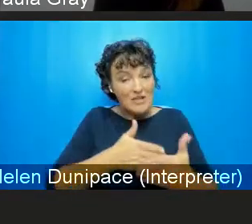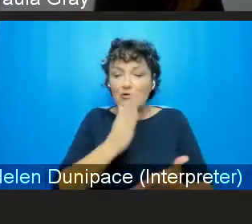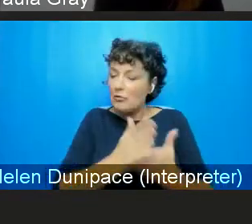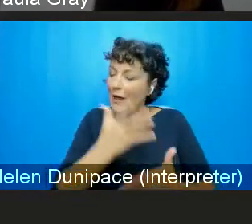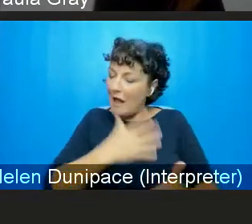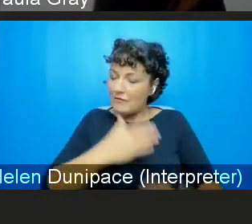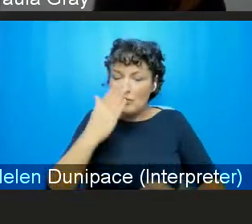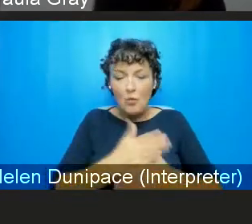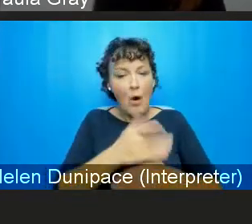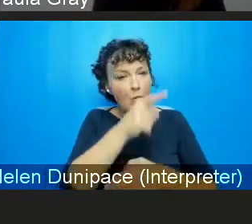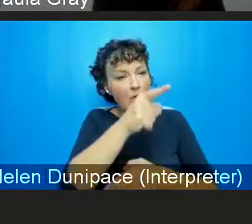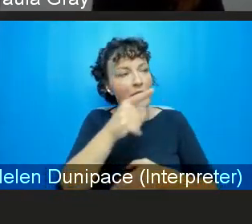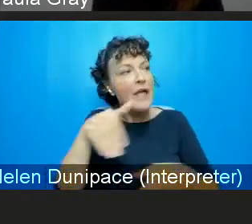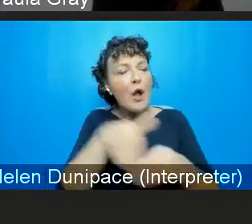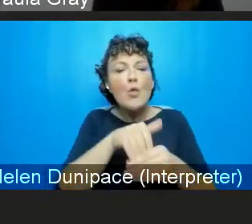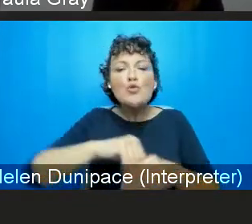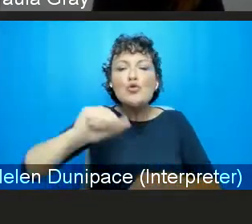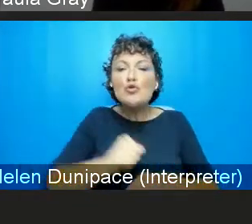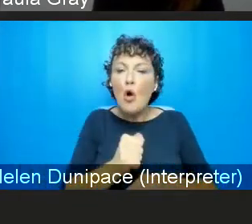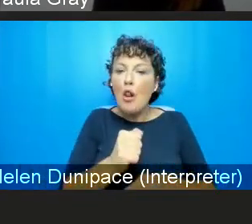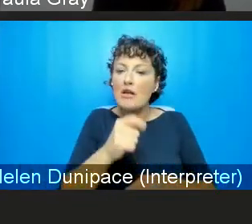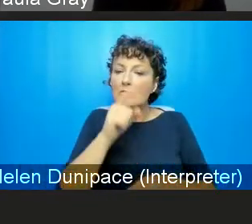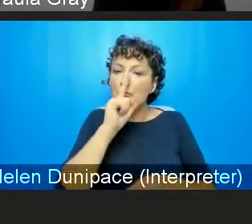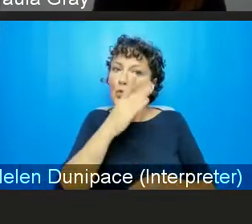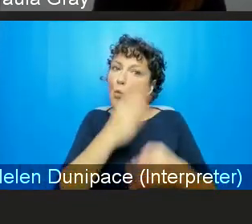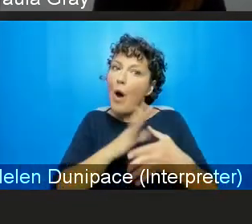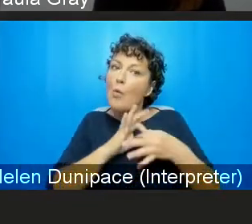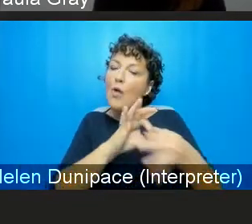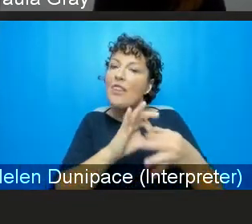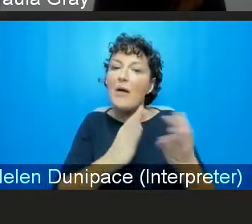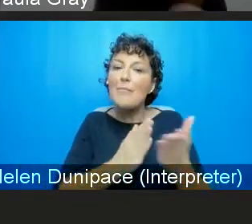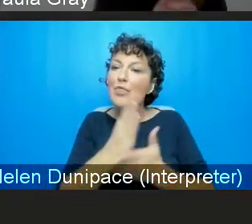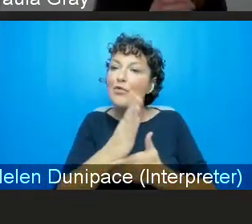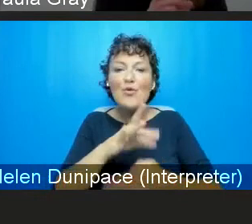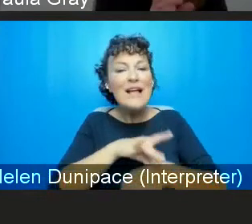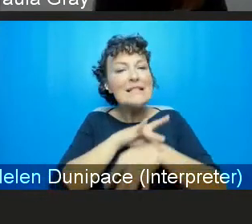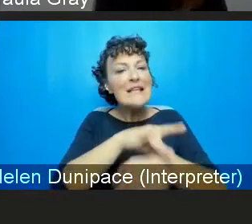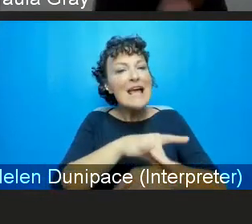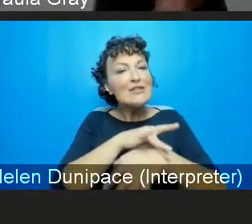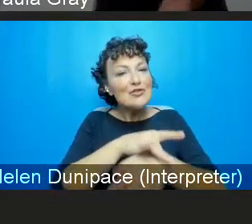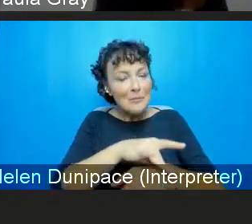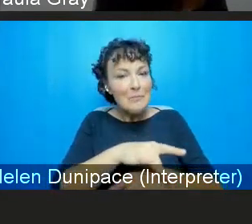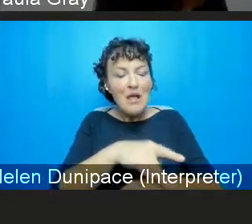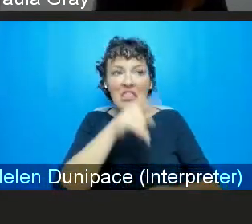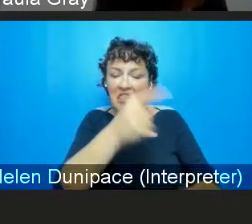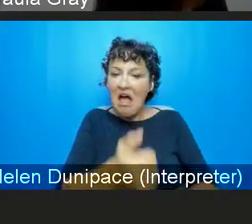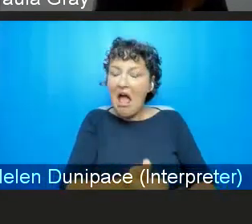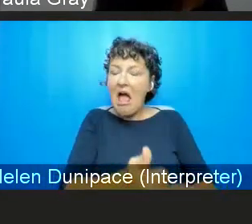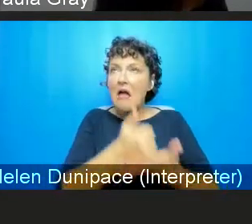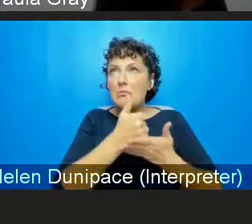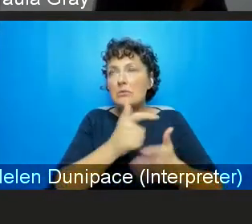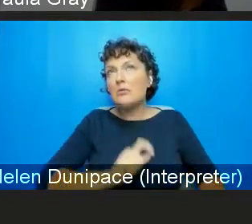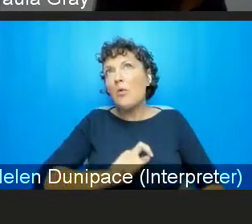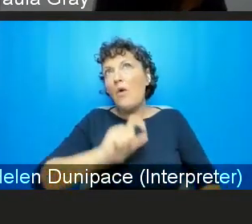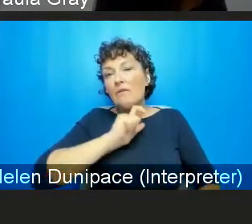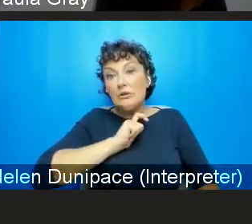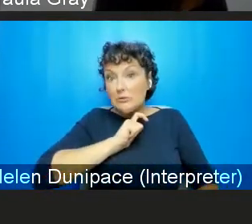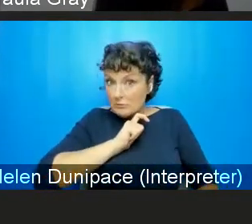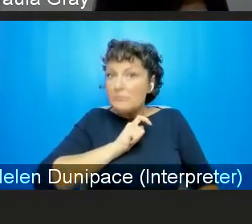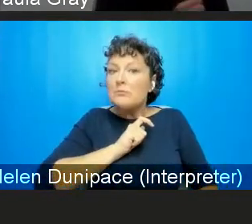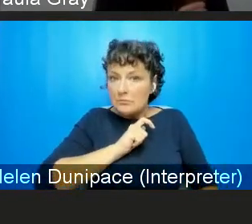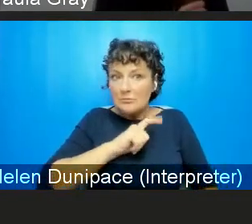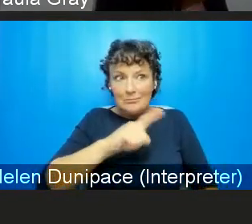probably gave us confidence as an employer to be able to, because we were That was a training opportunity specifically